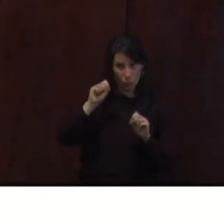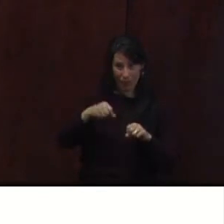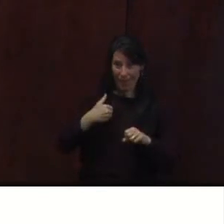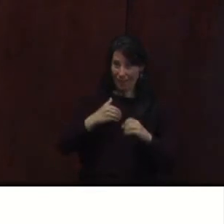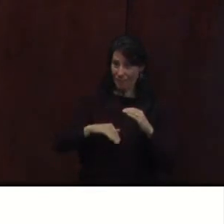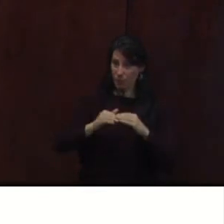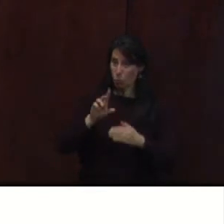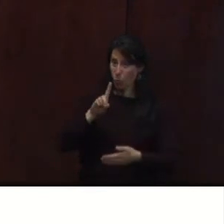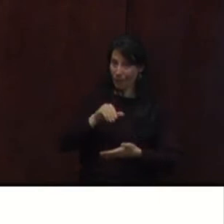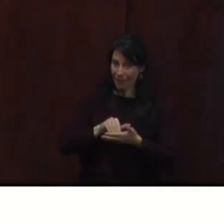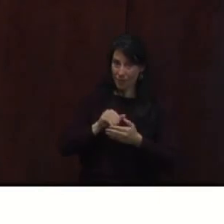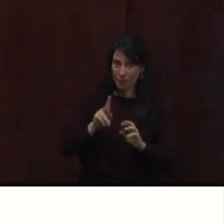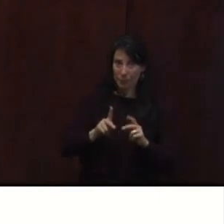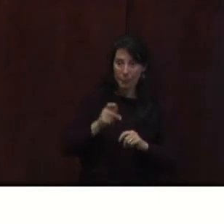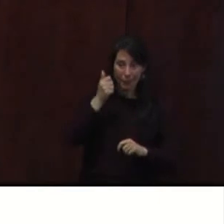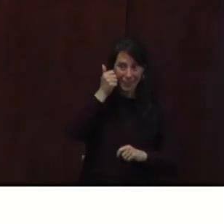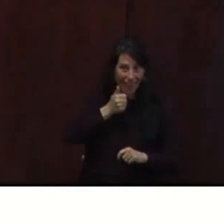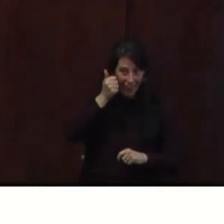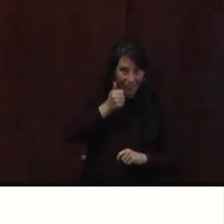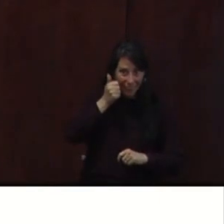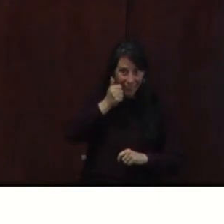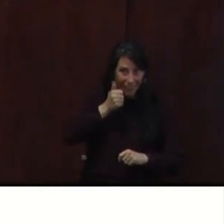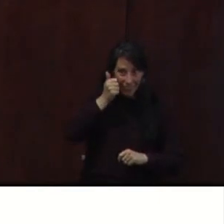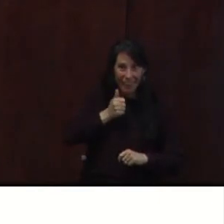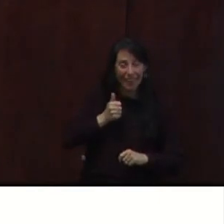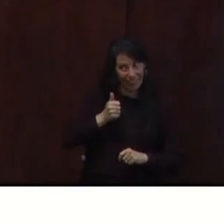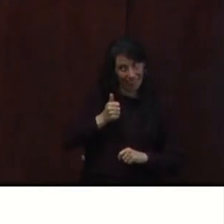once we see those numbers, I have a pretty good feeling we can start